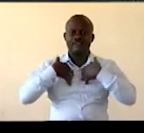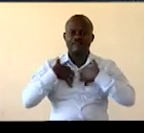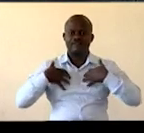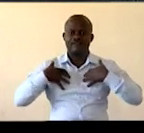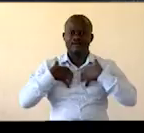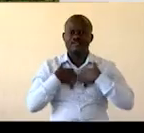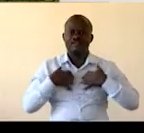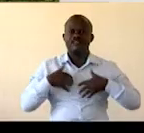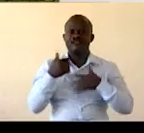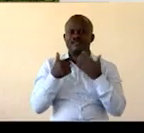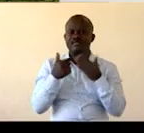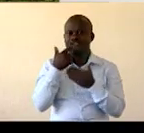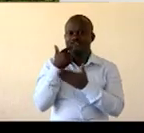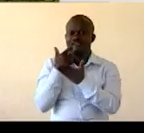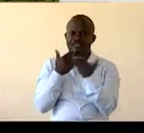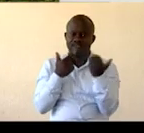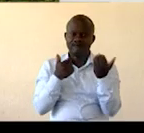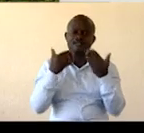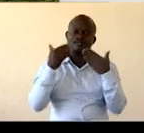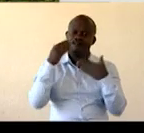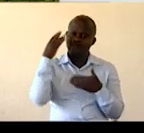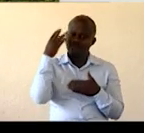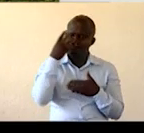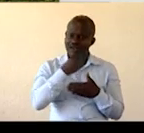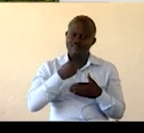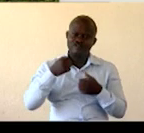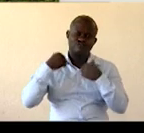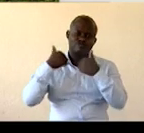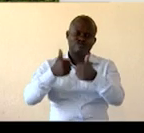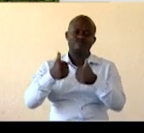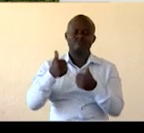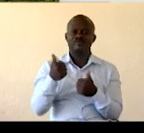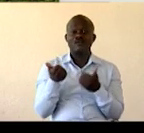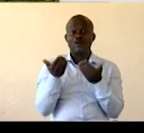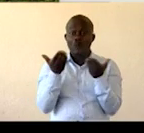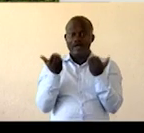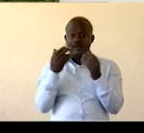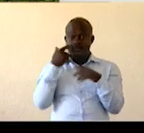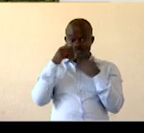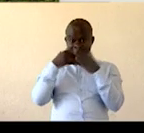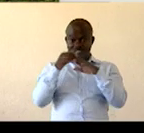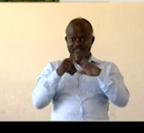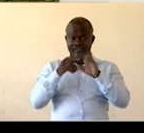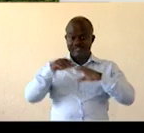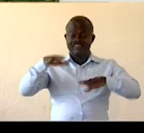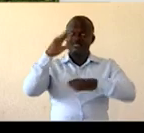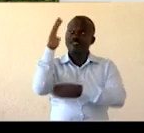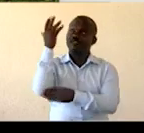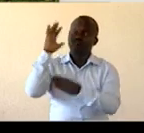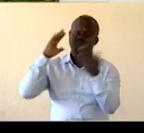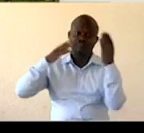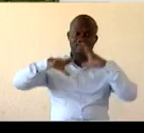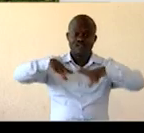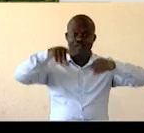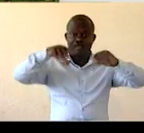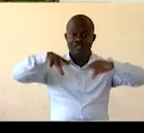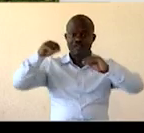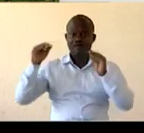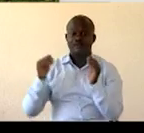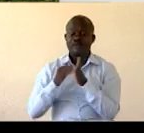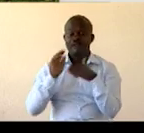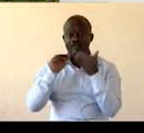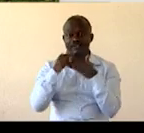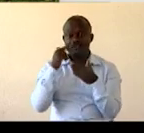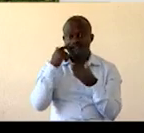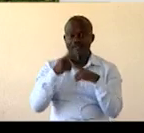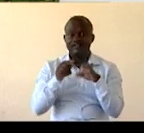this is the best. Where we see different plants, where we see different